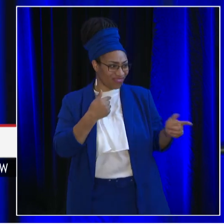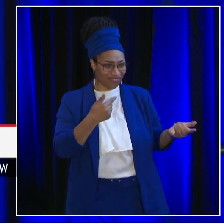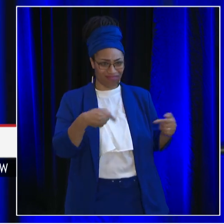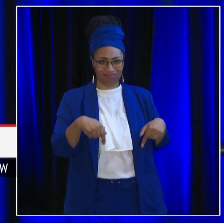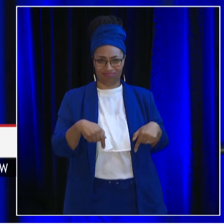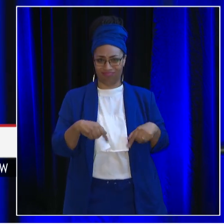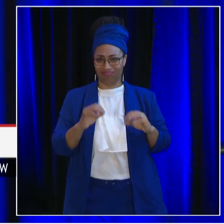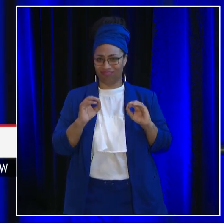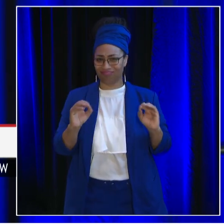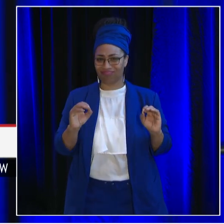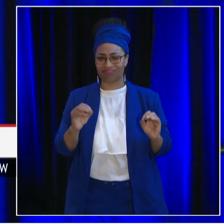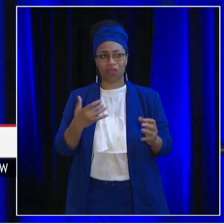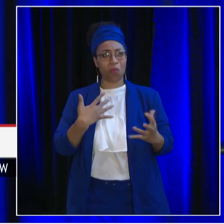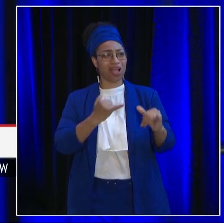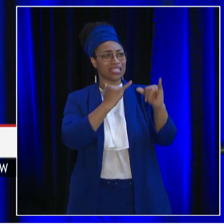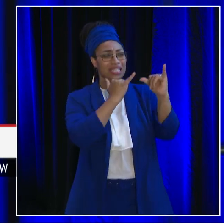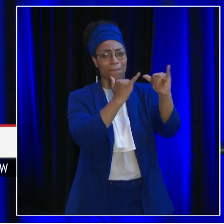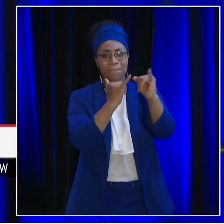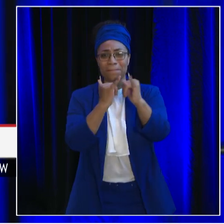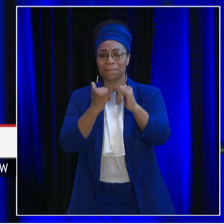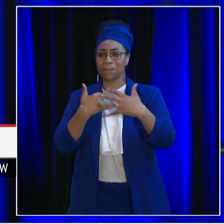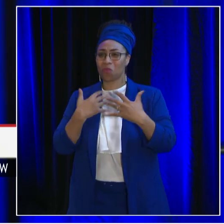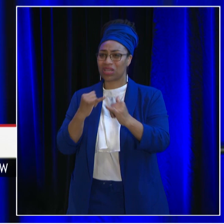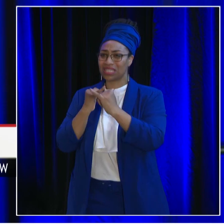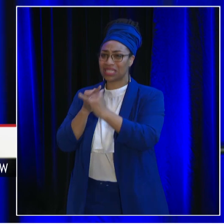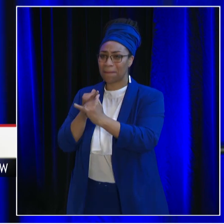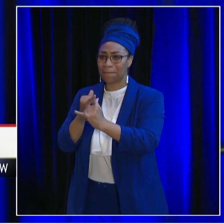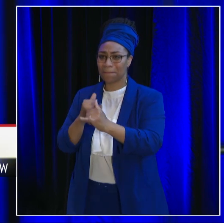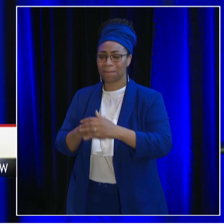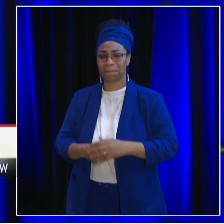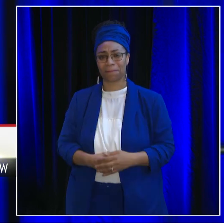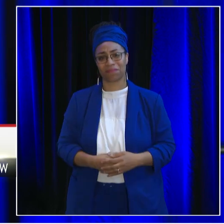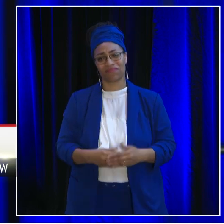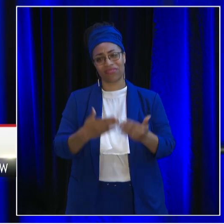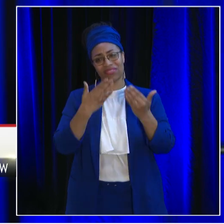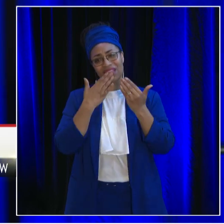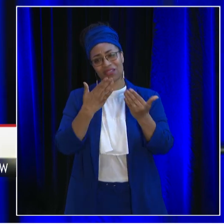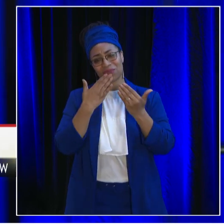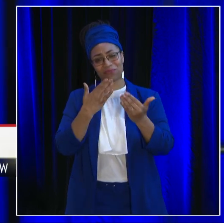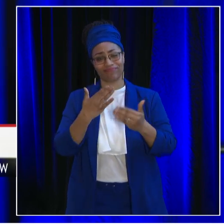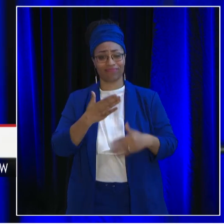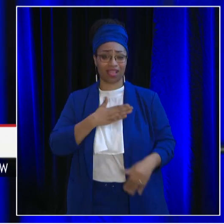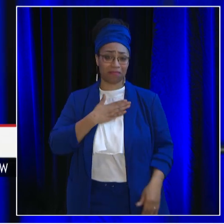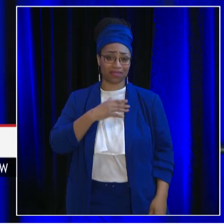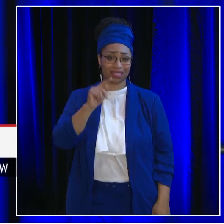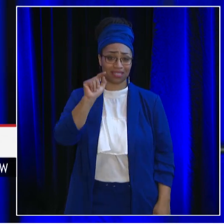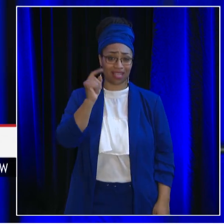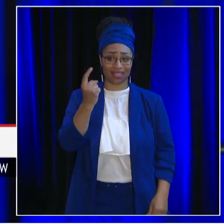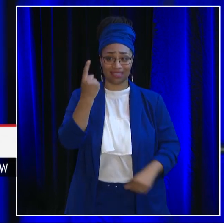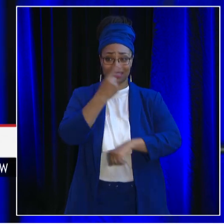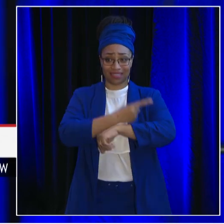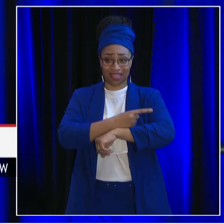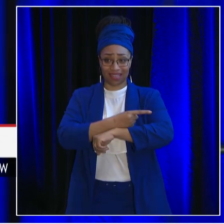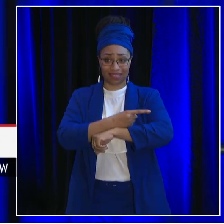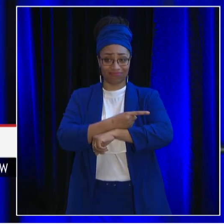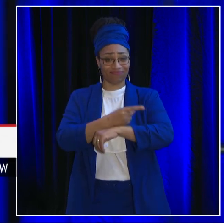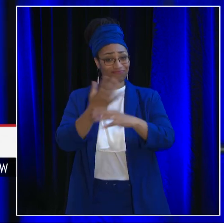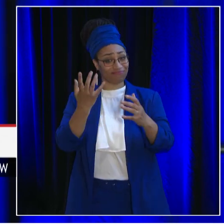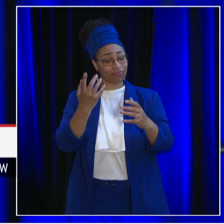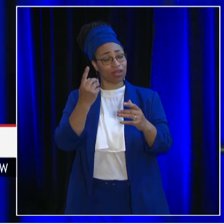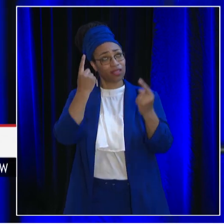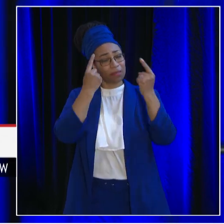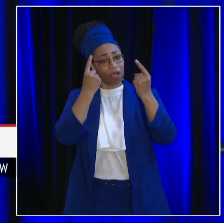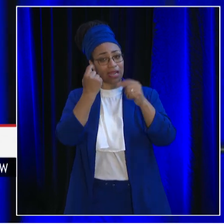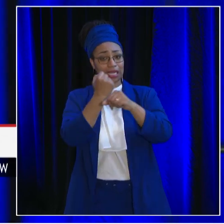much, and happy Tax Day, and think about Emancipation Day as a reason to rethink and recommit ourselves